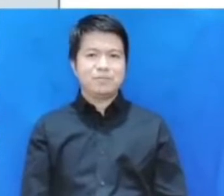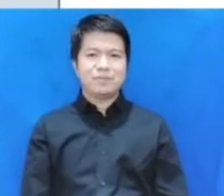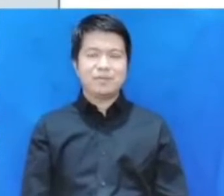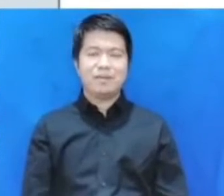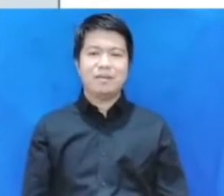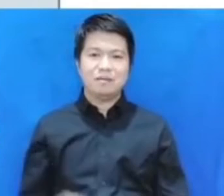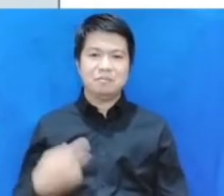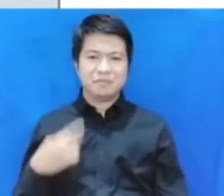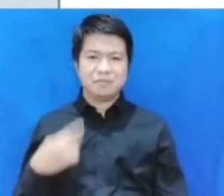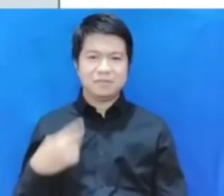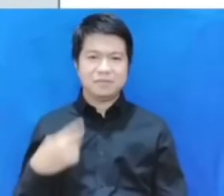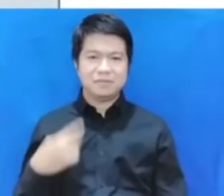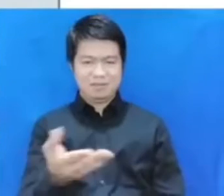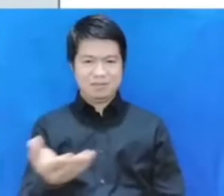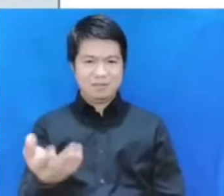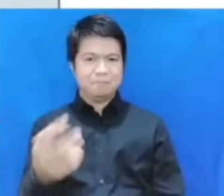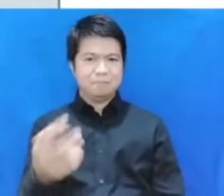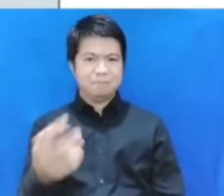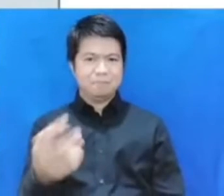these indicators.